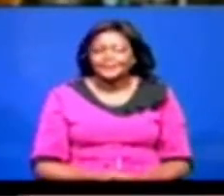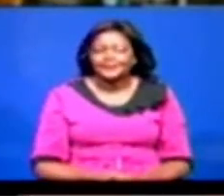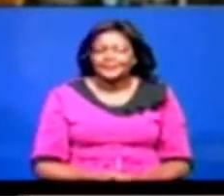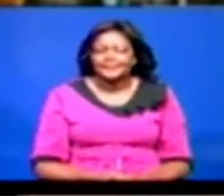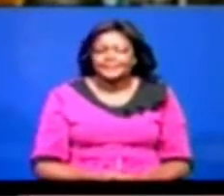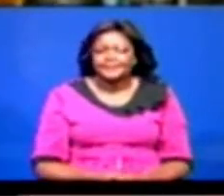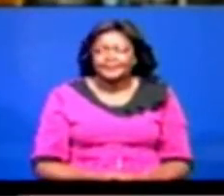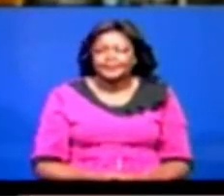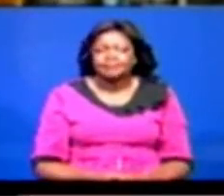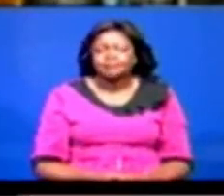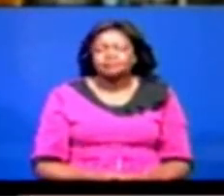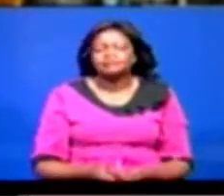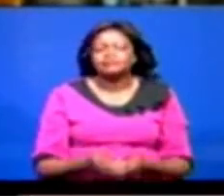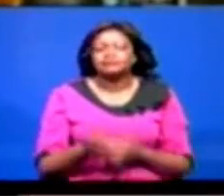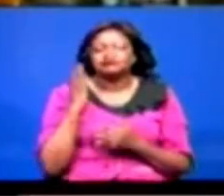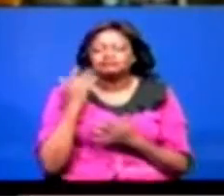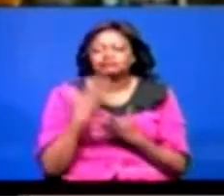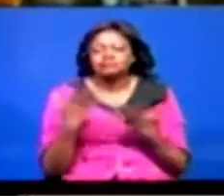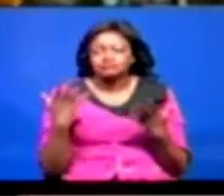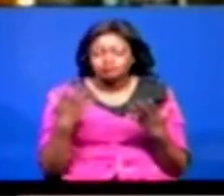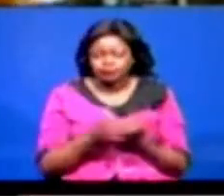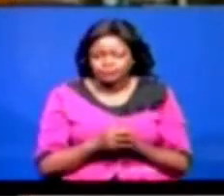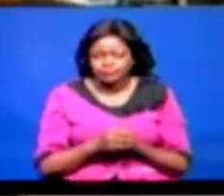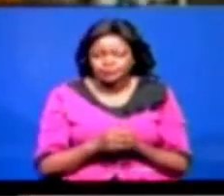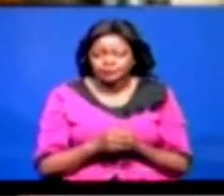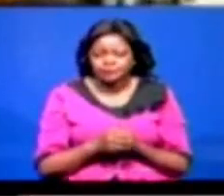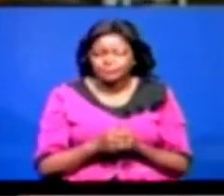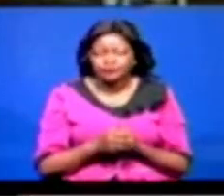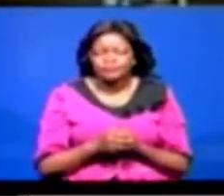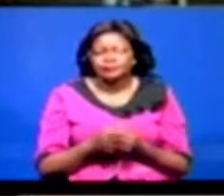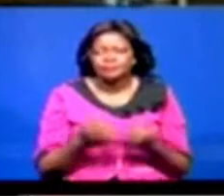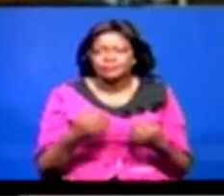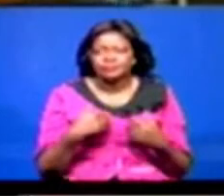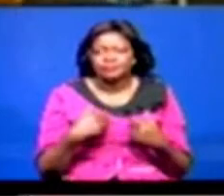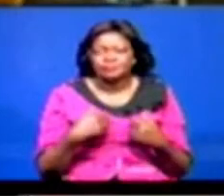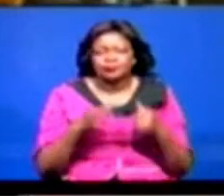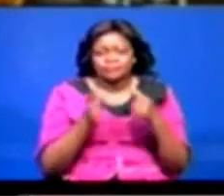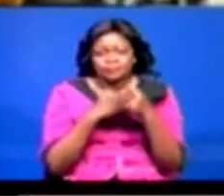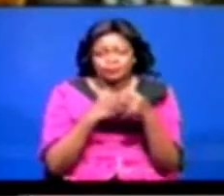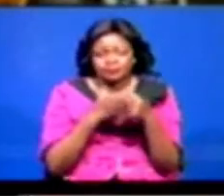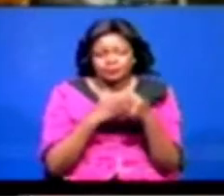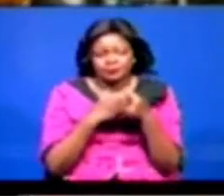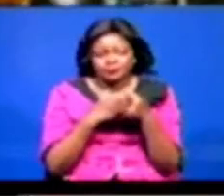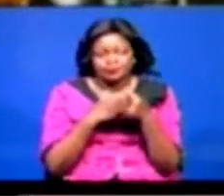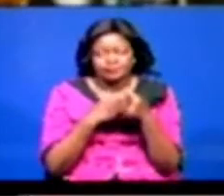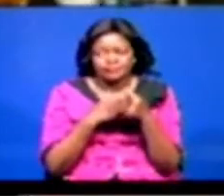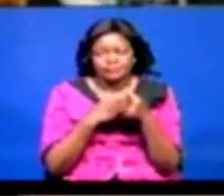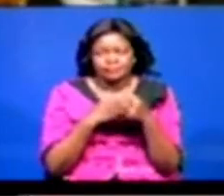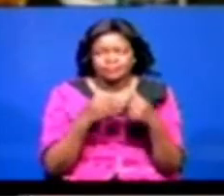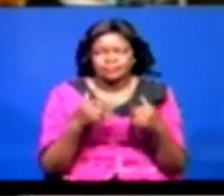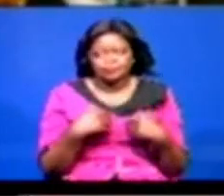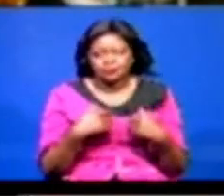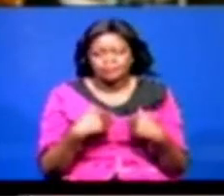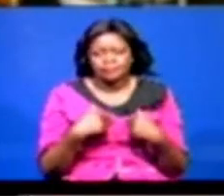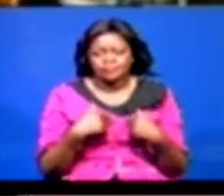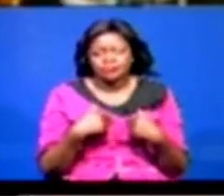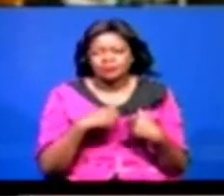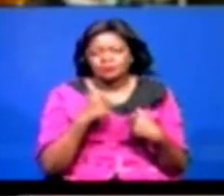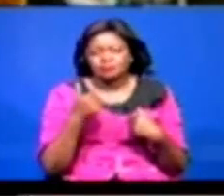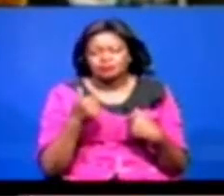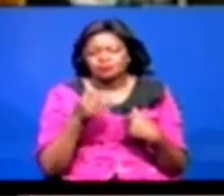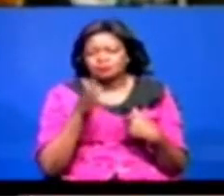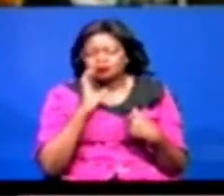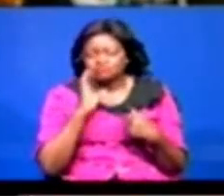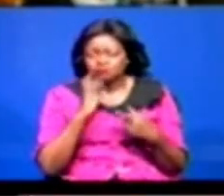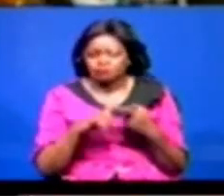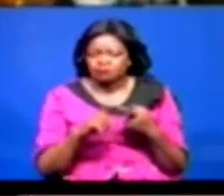identified security features. There are 8 in number. We have watermarks, we